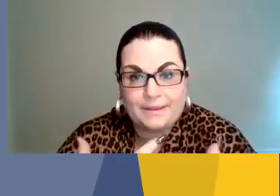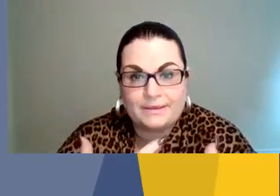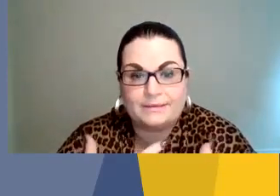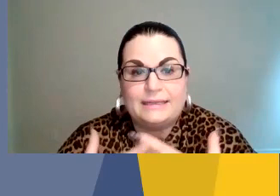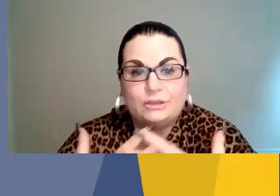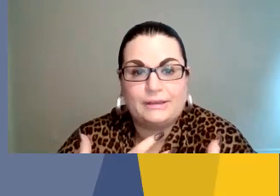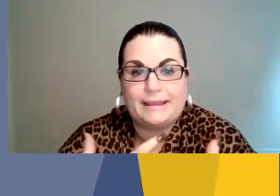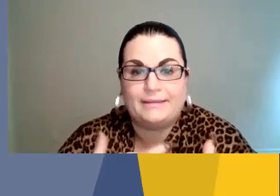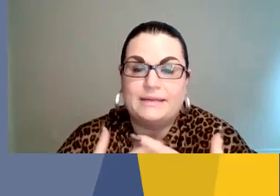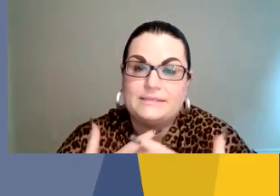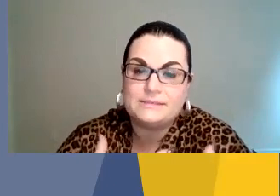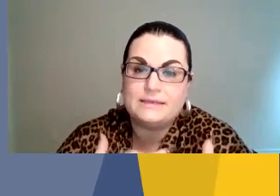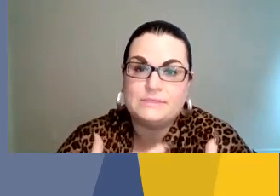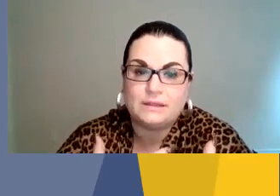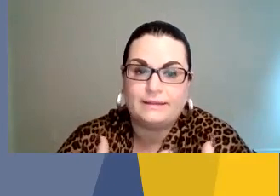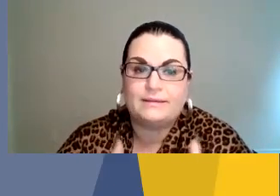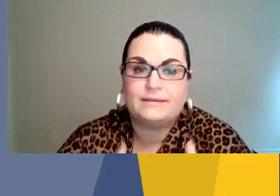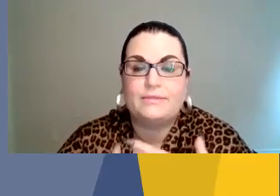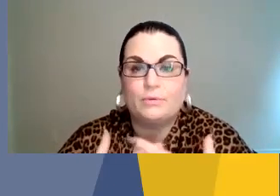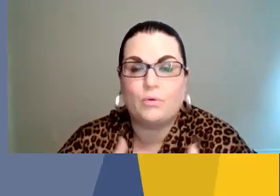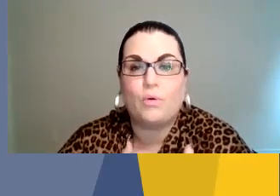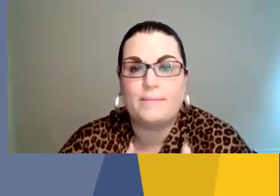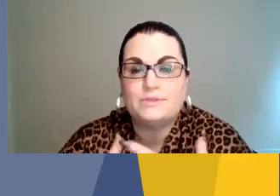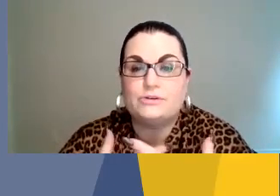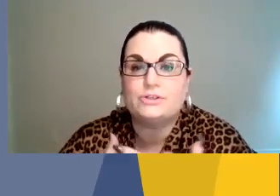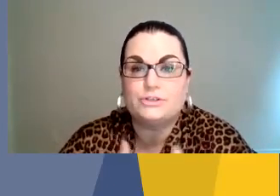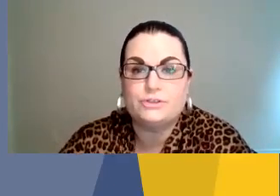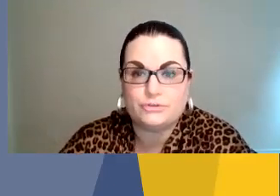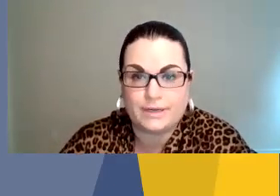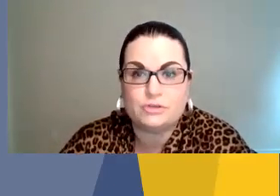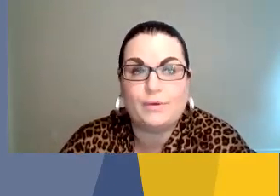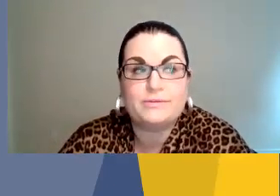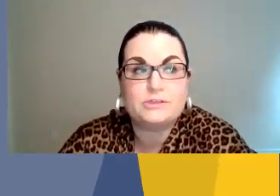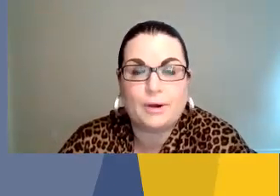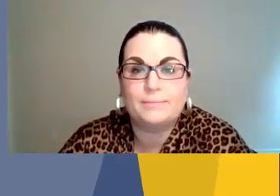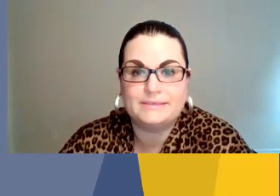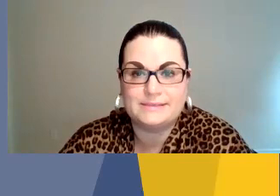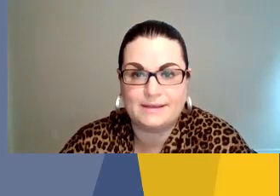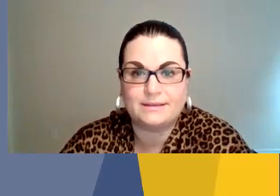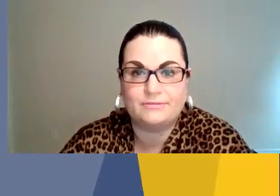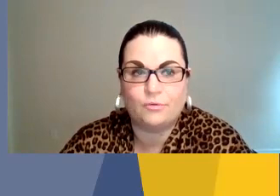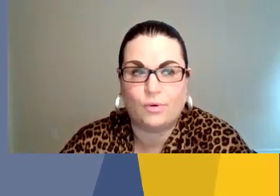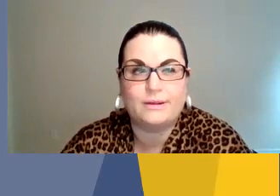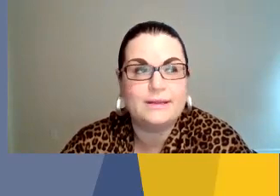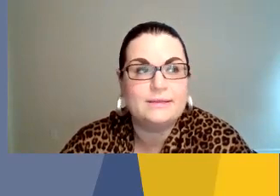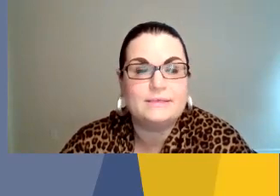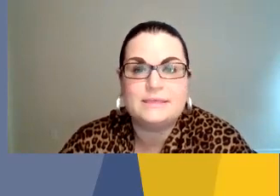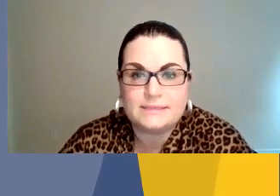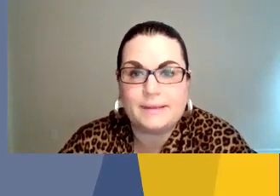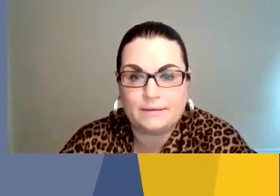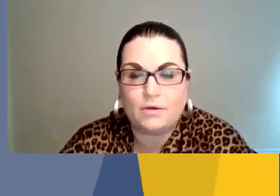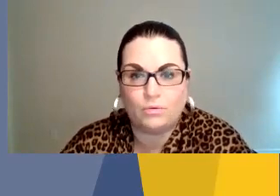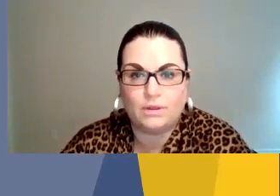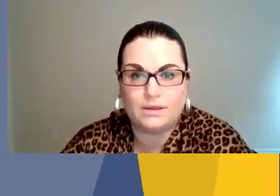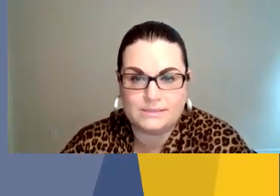your opinion, in looking at it, it seems like the requirements are too strict. So what the department is asking for